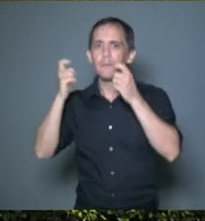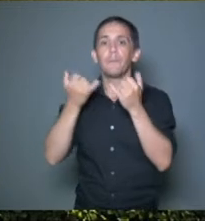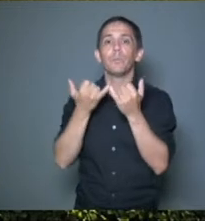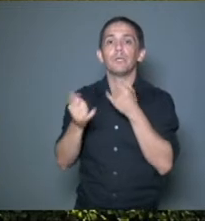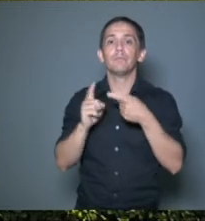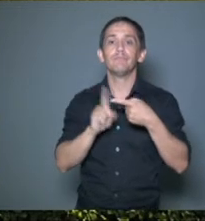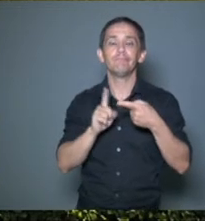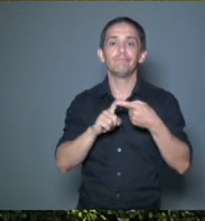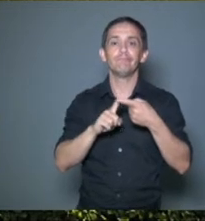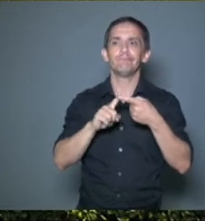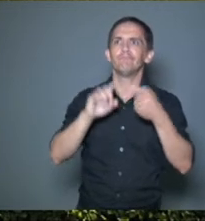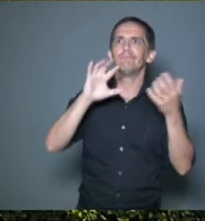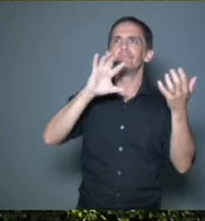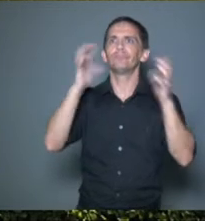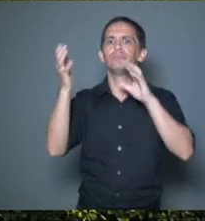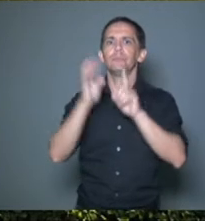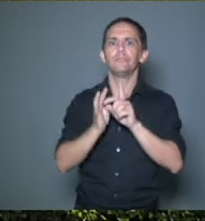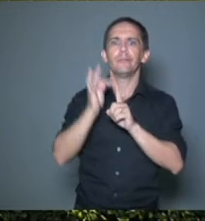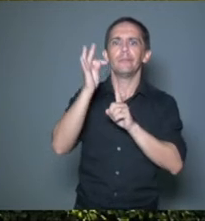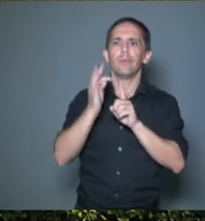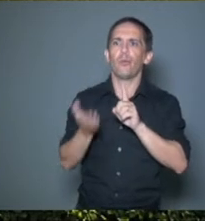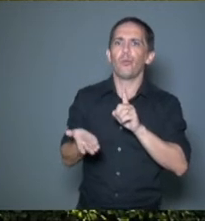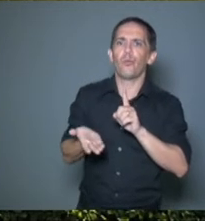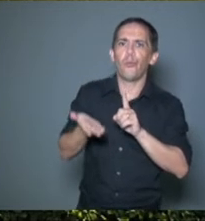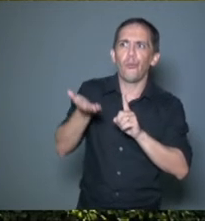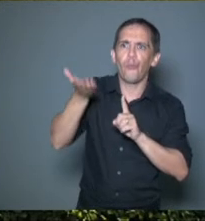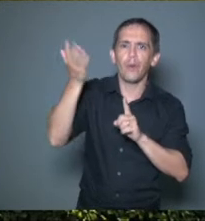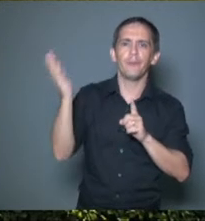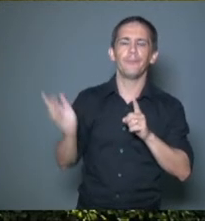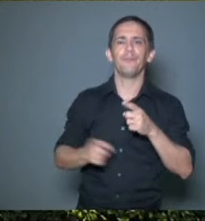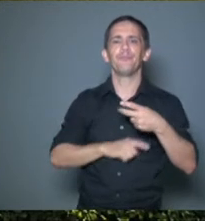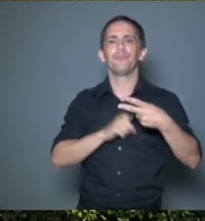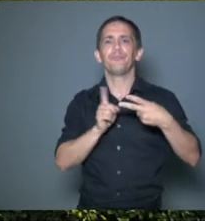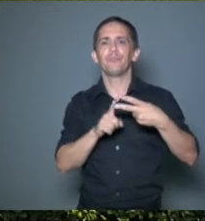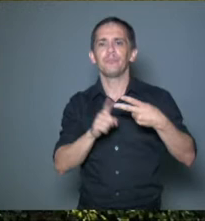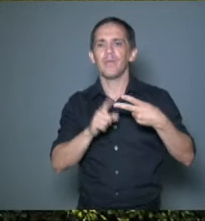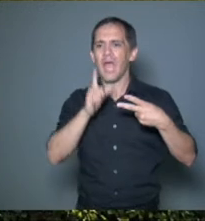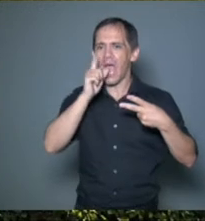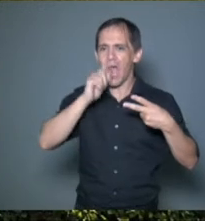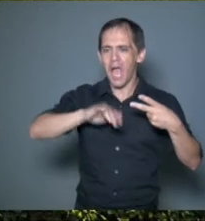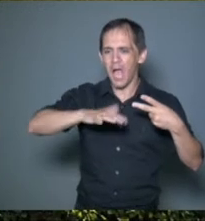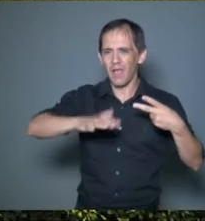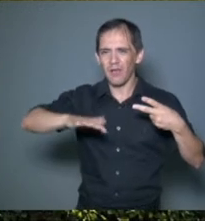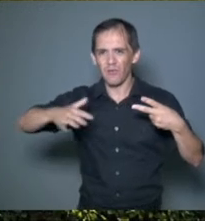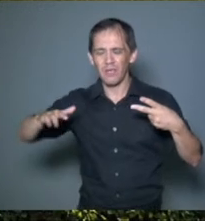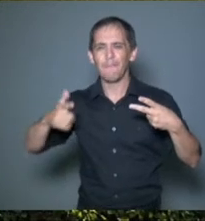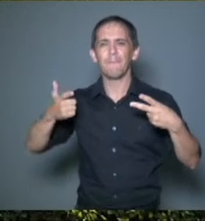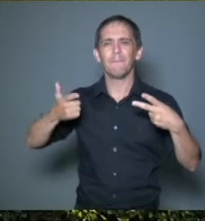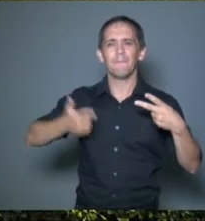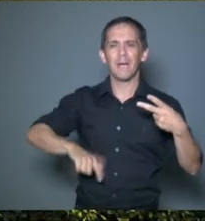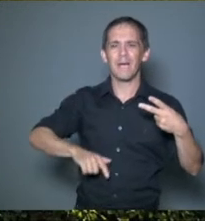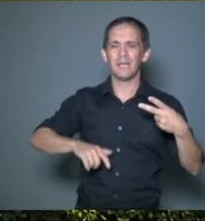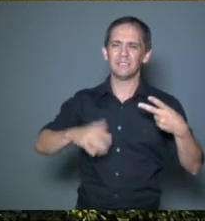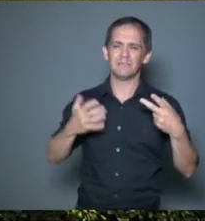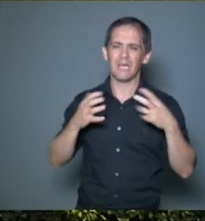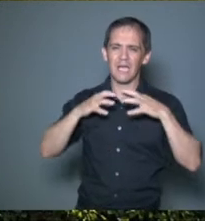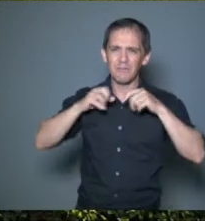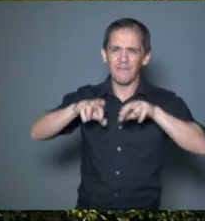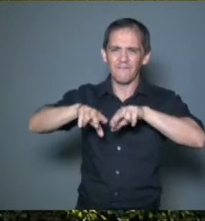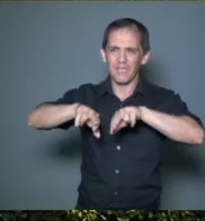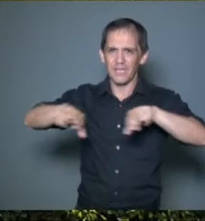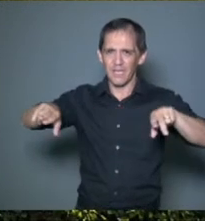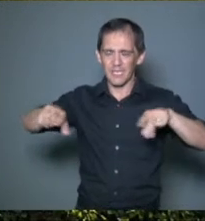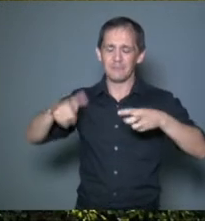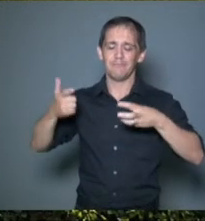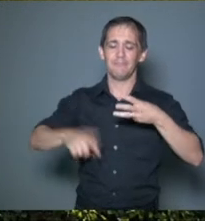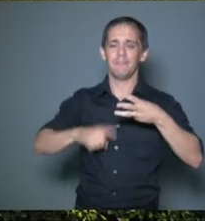for Brazil, and for us. So climate and soil changes is one of them, water and biodiversity as well,